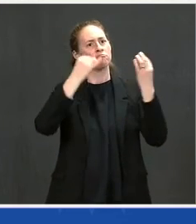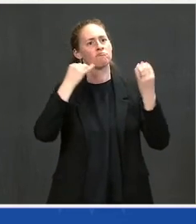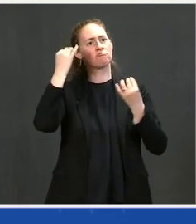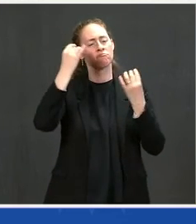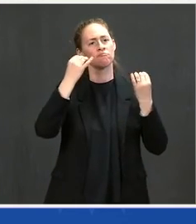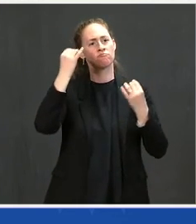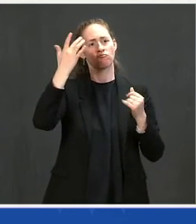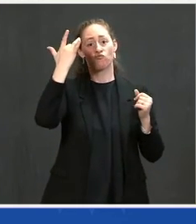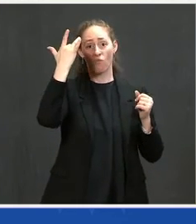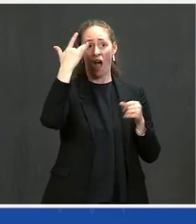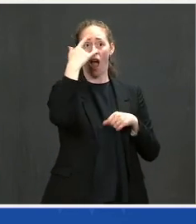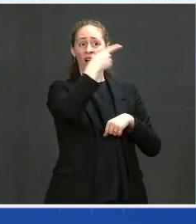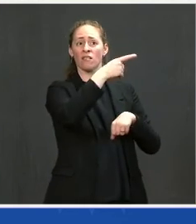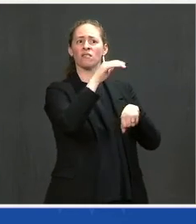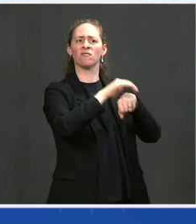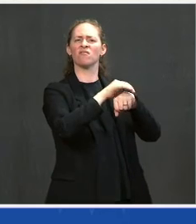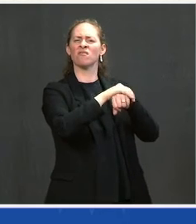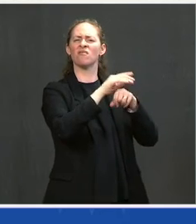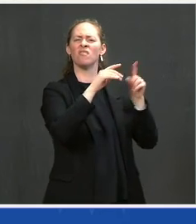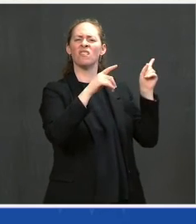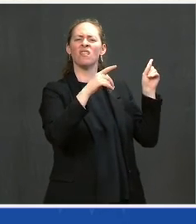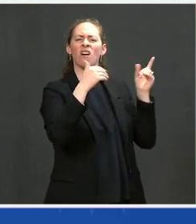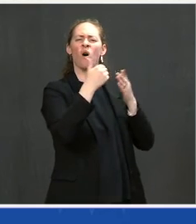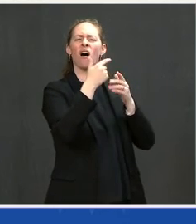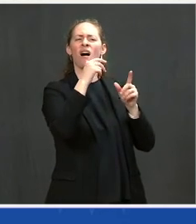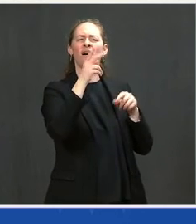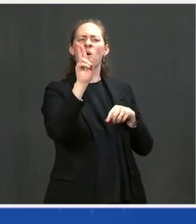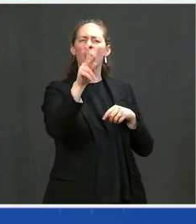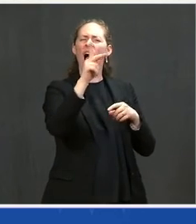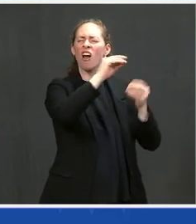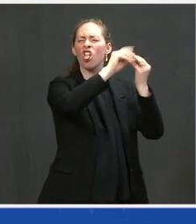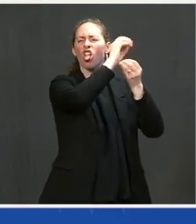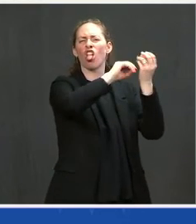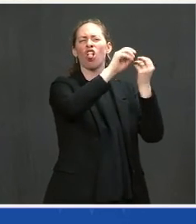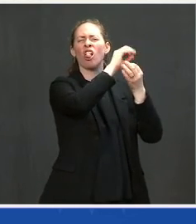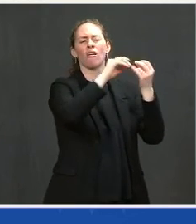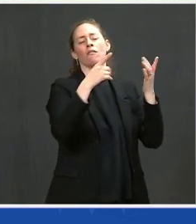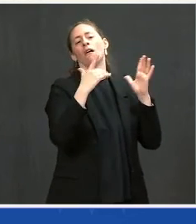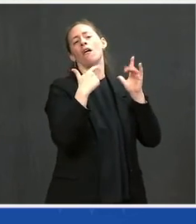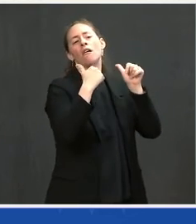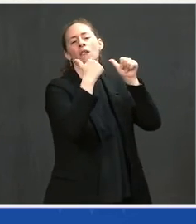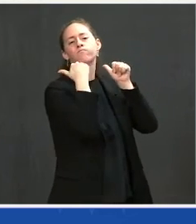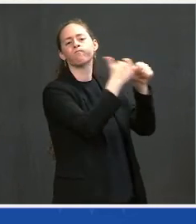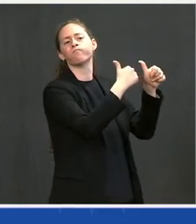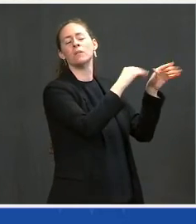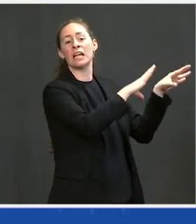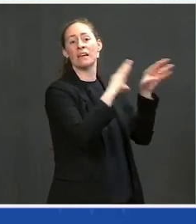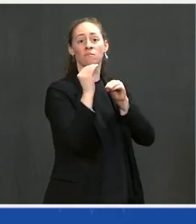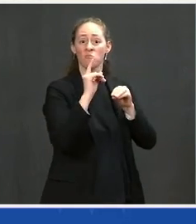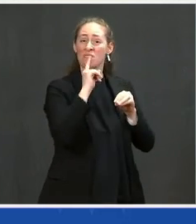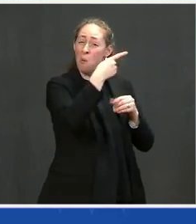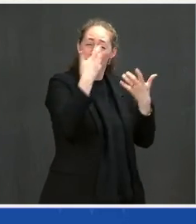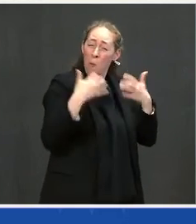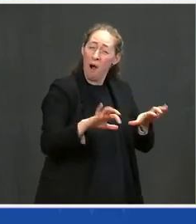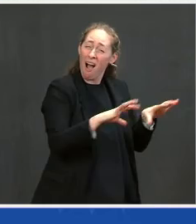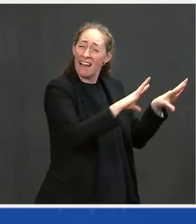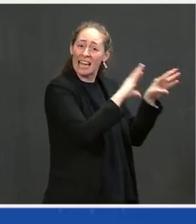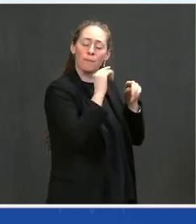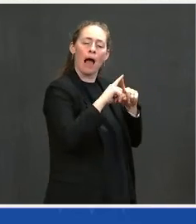real trouble. They didn't want to leave, but they had no choice. So